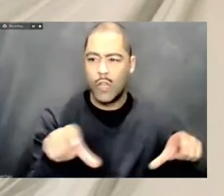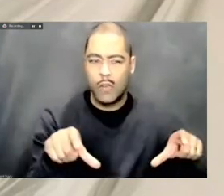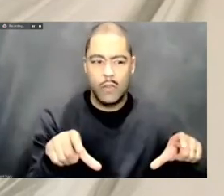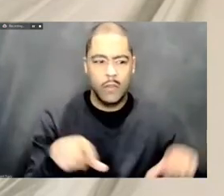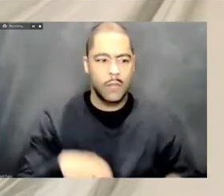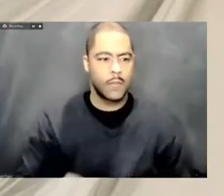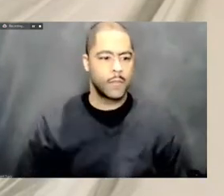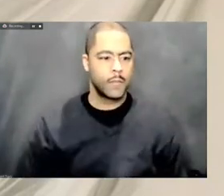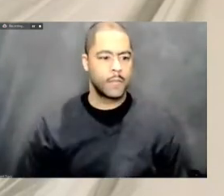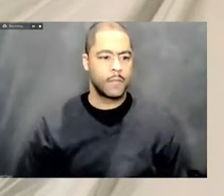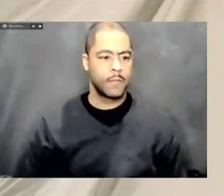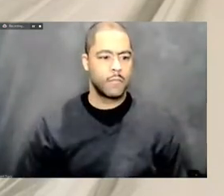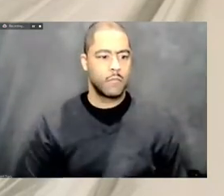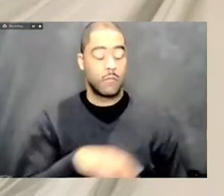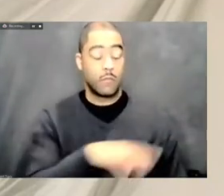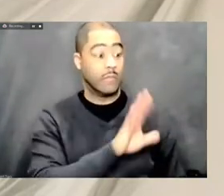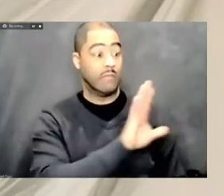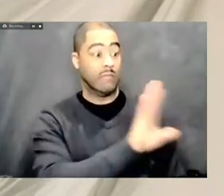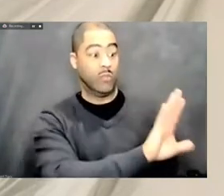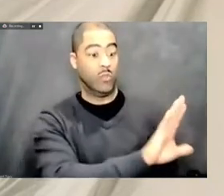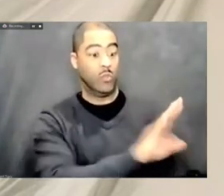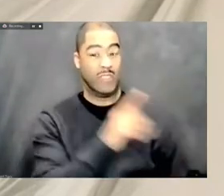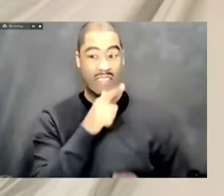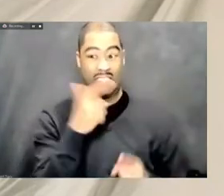Stood strong through it all.